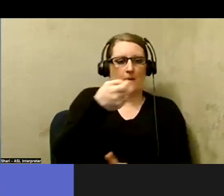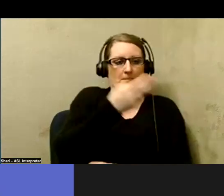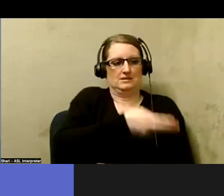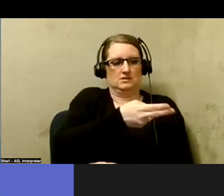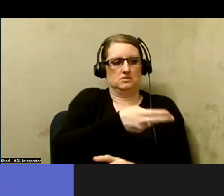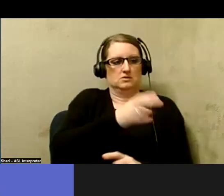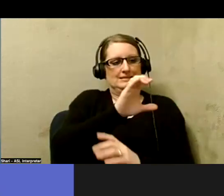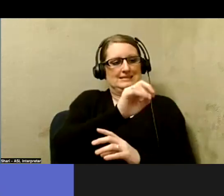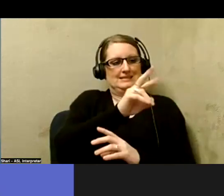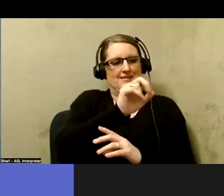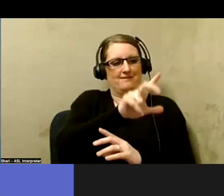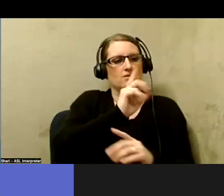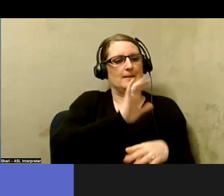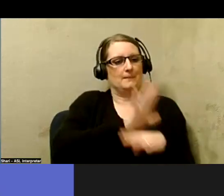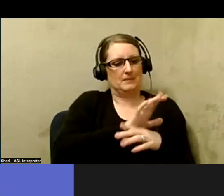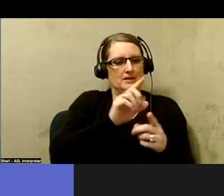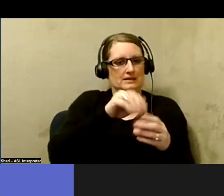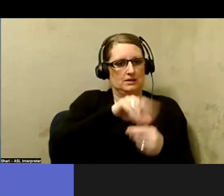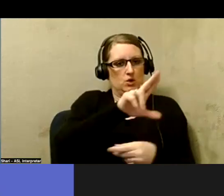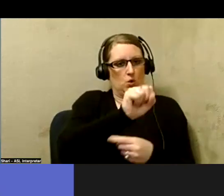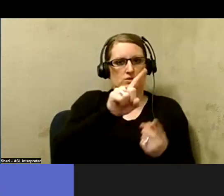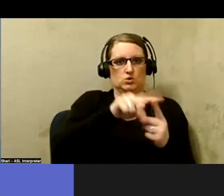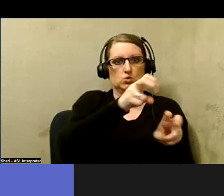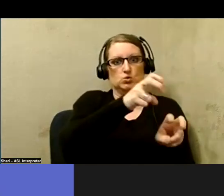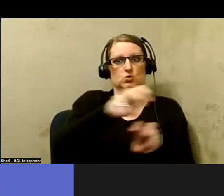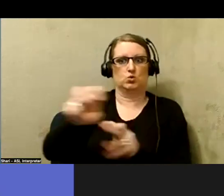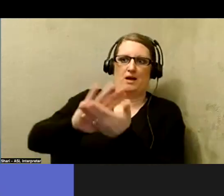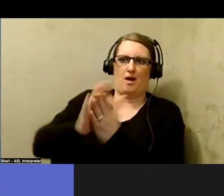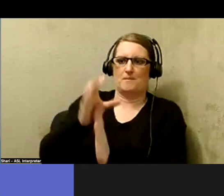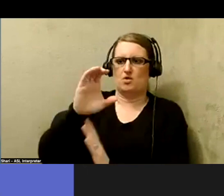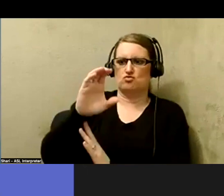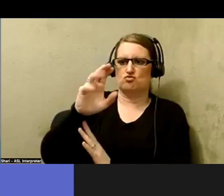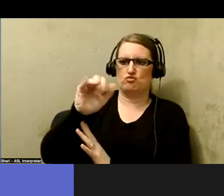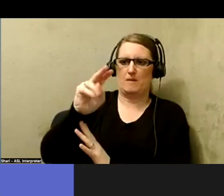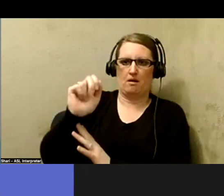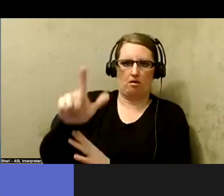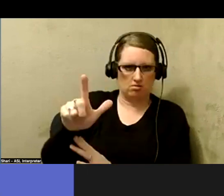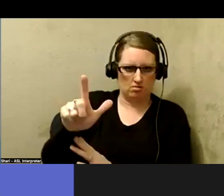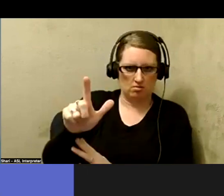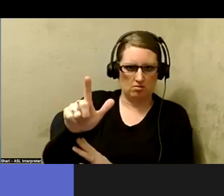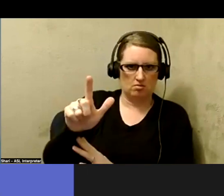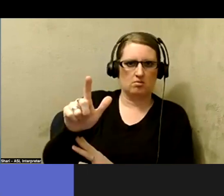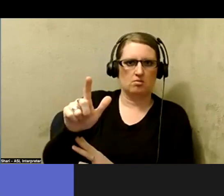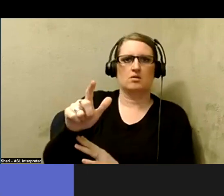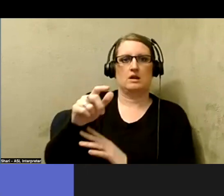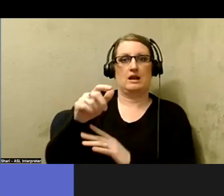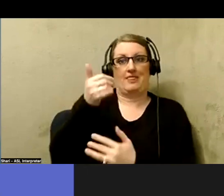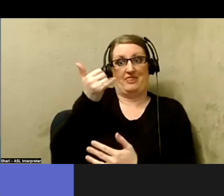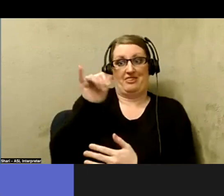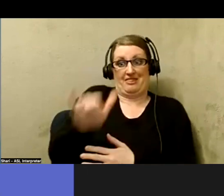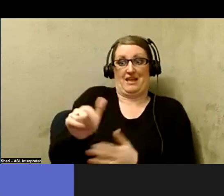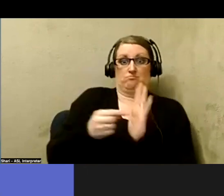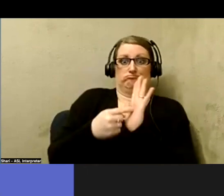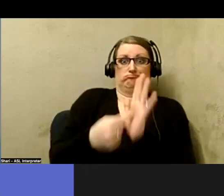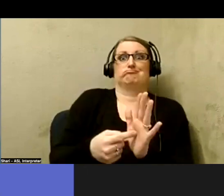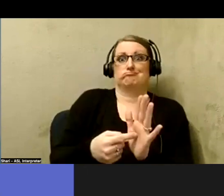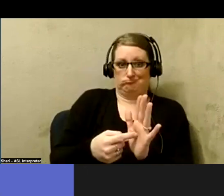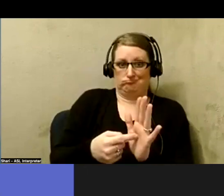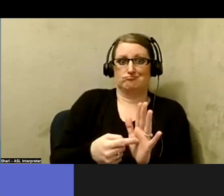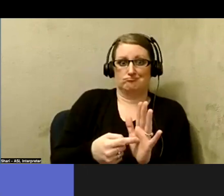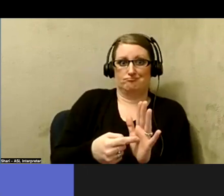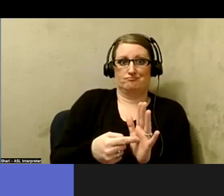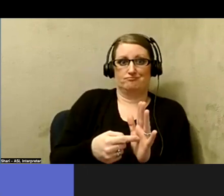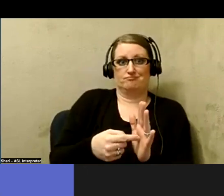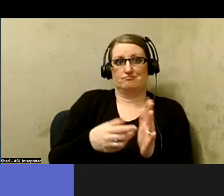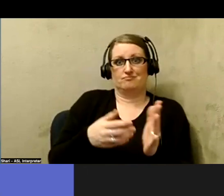commitment in the US to criminal. And I think this nicely attests to the way in which these ideologies